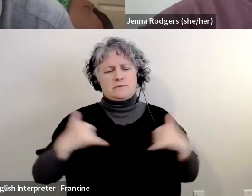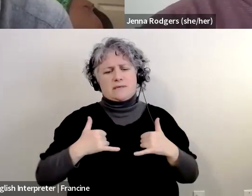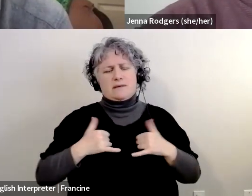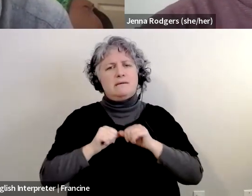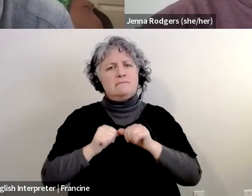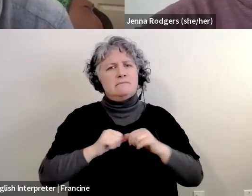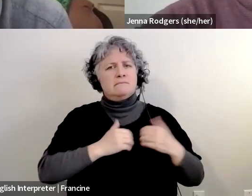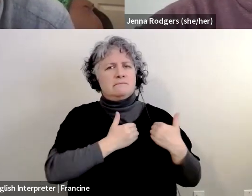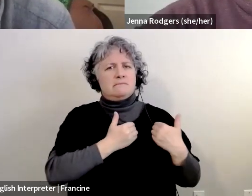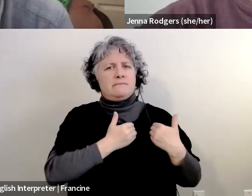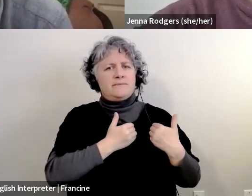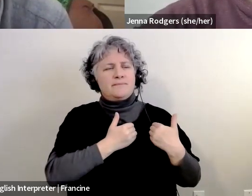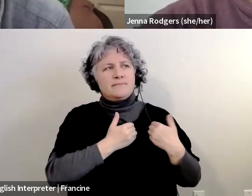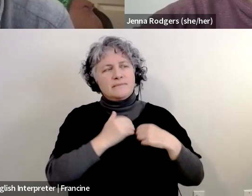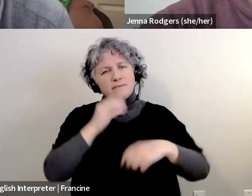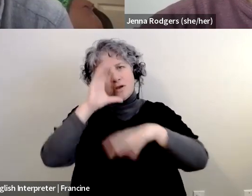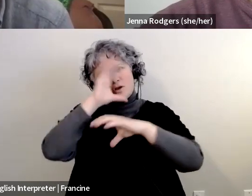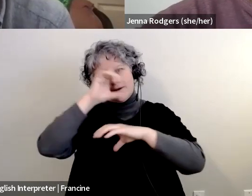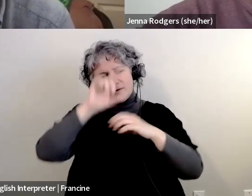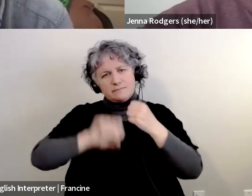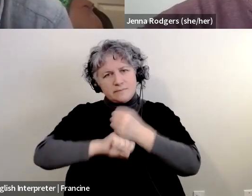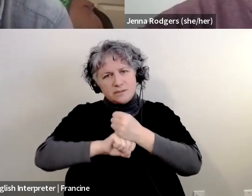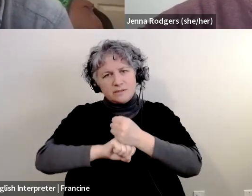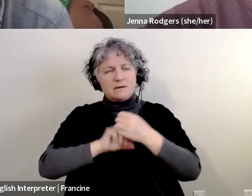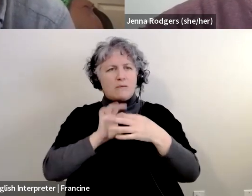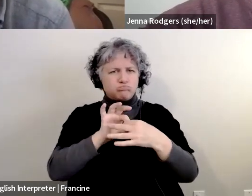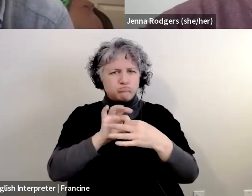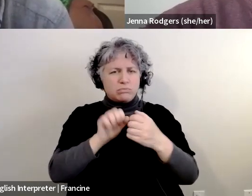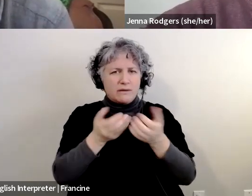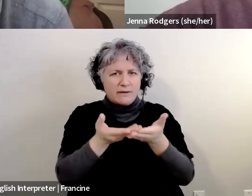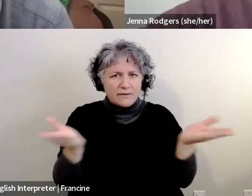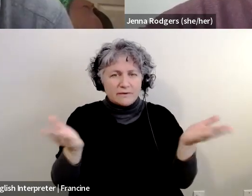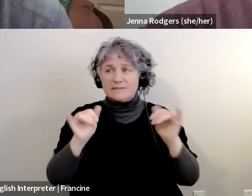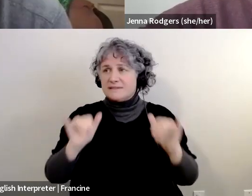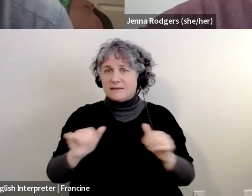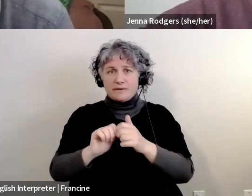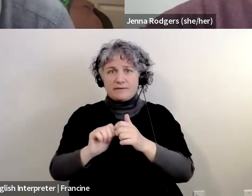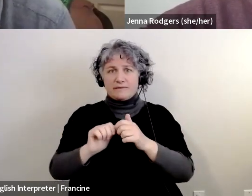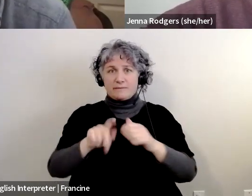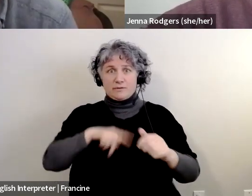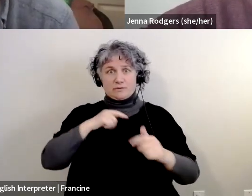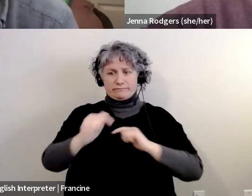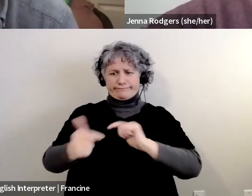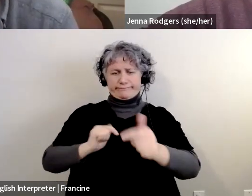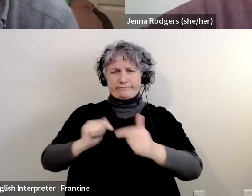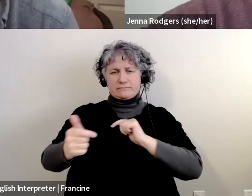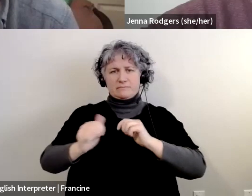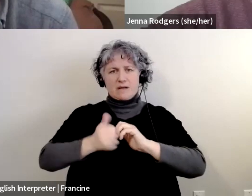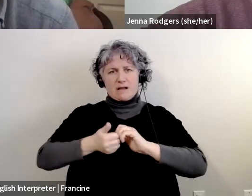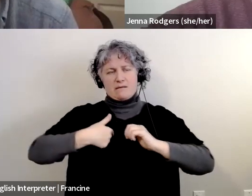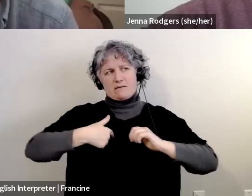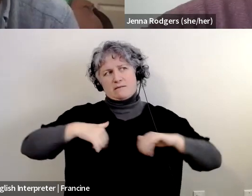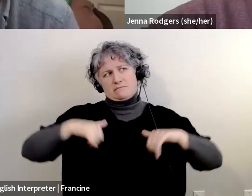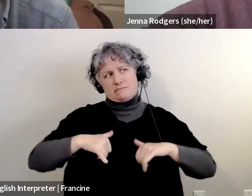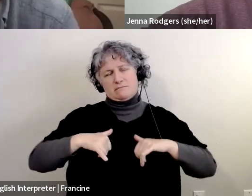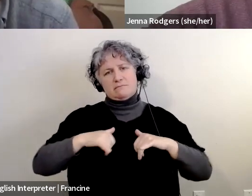So realizing that seeking those supports, staying connected to others, same with interpersonal, is how am I staying accountable at interpersonal levels?